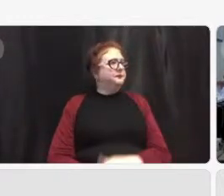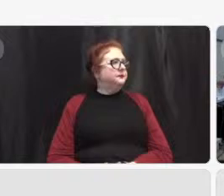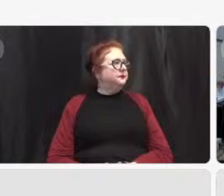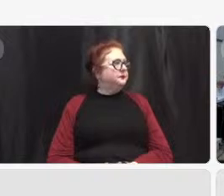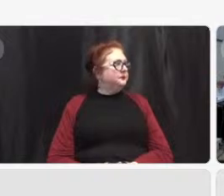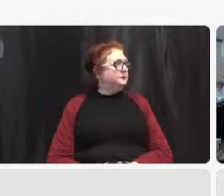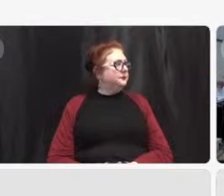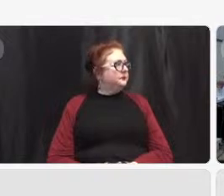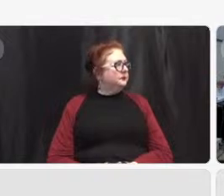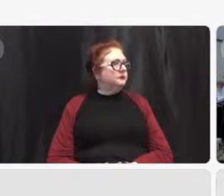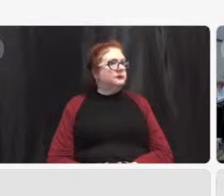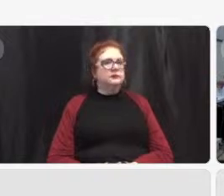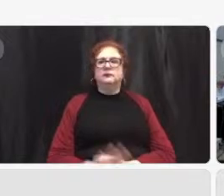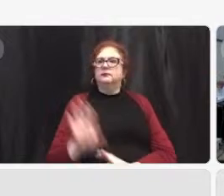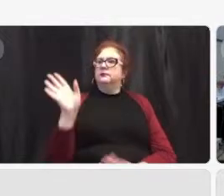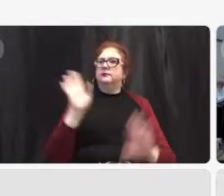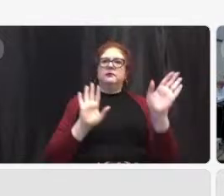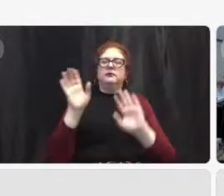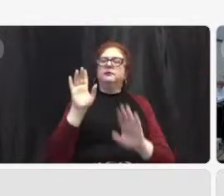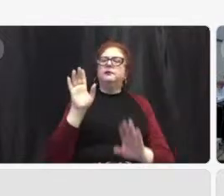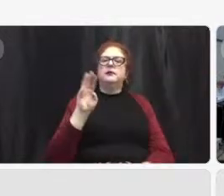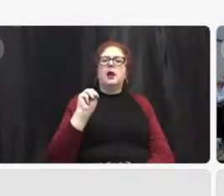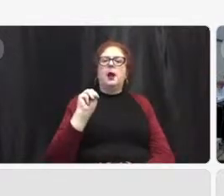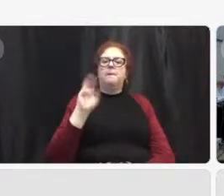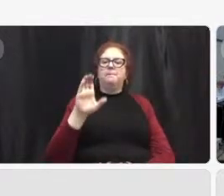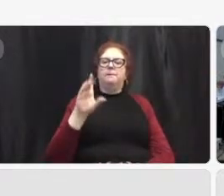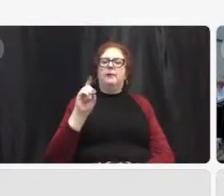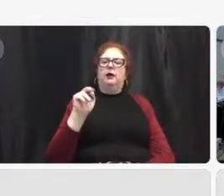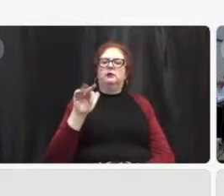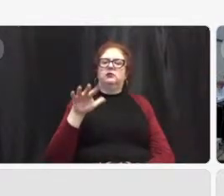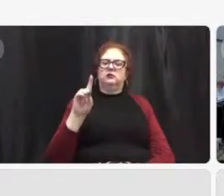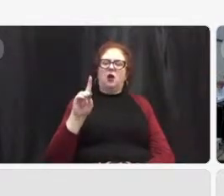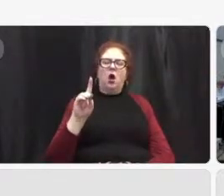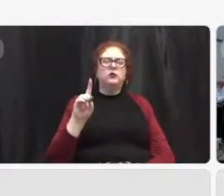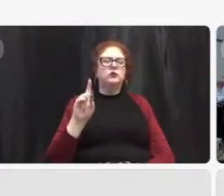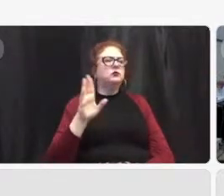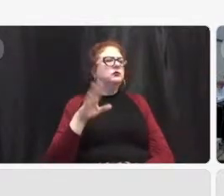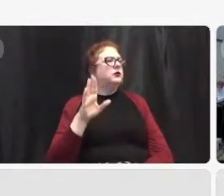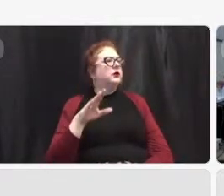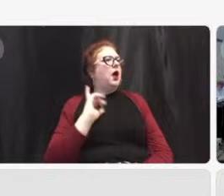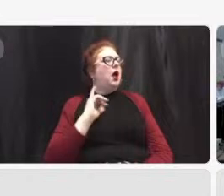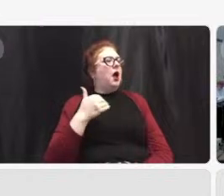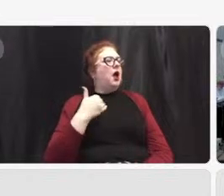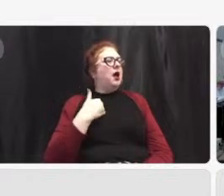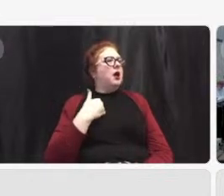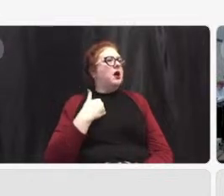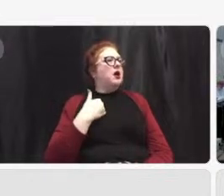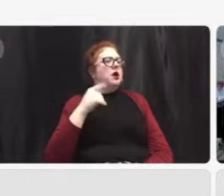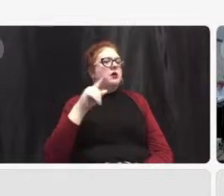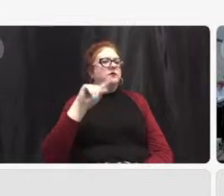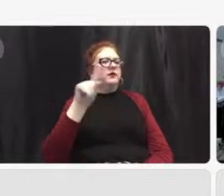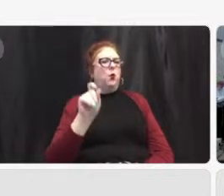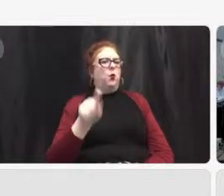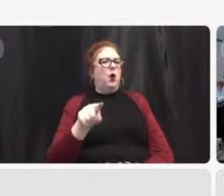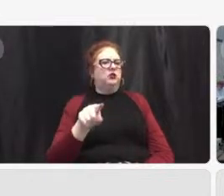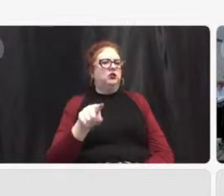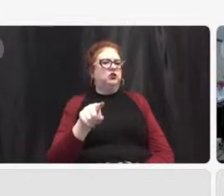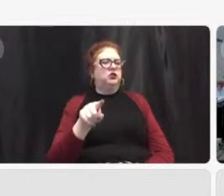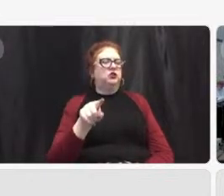Go ahead, Commissioner McDonald. The floor is yours. Thank you. I have a question for the